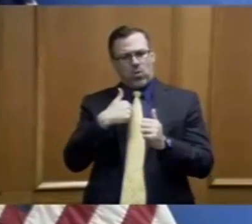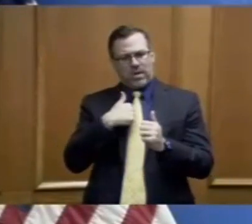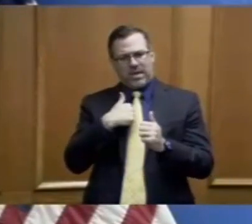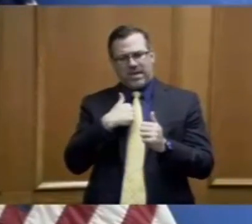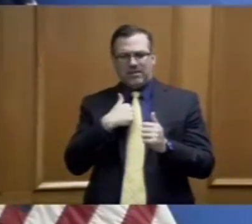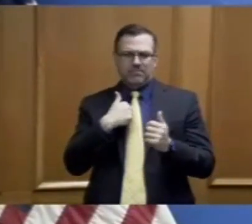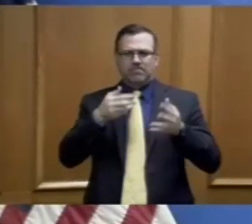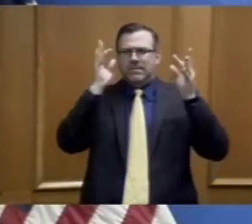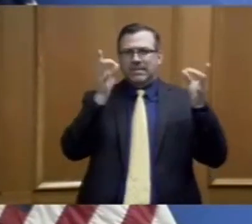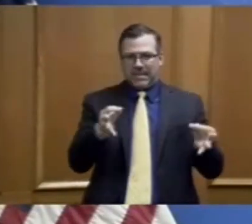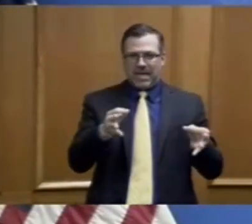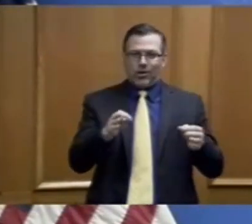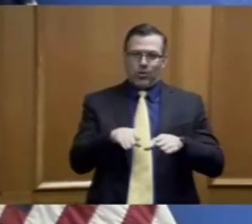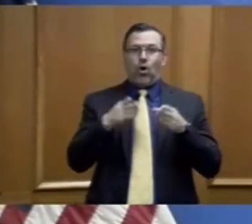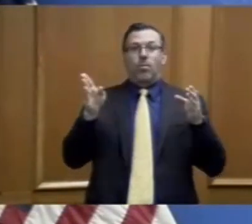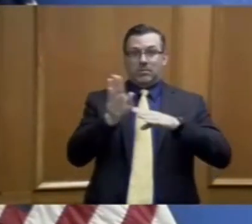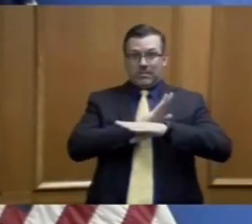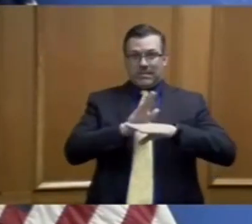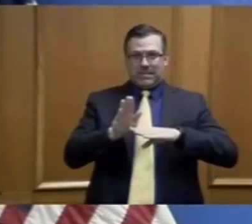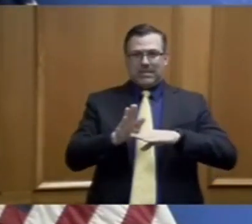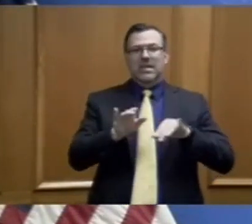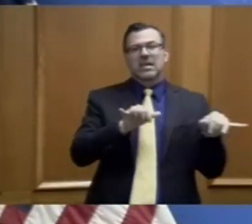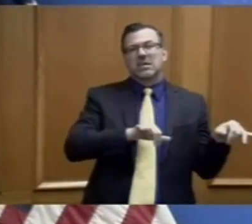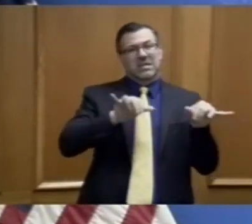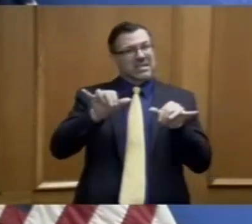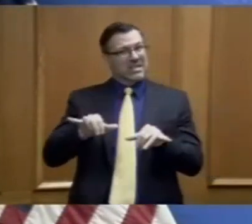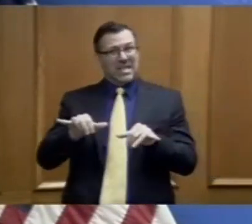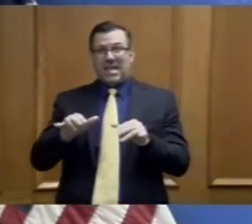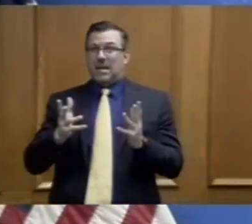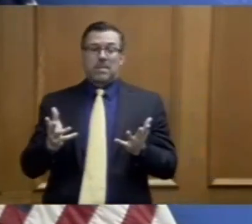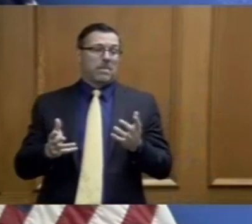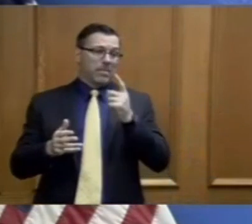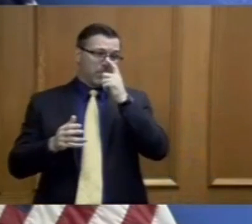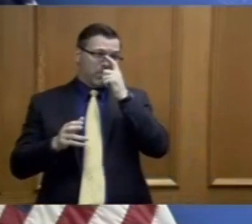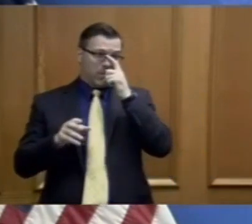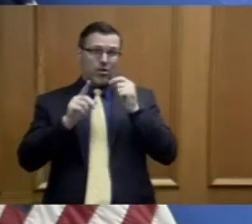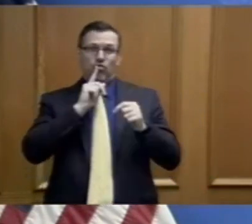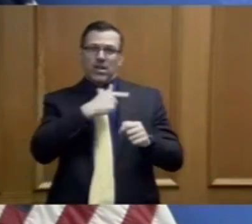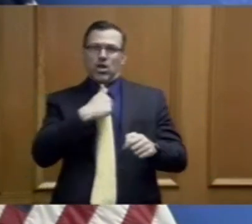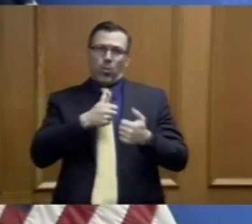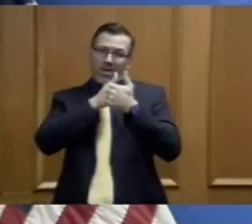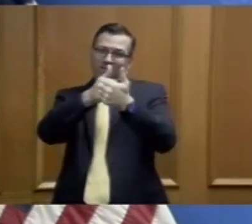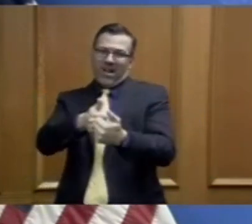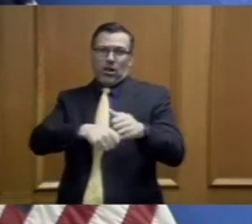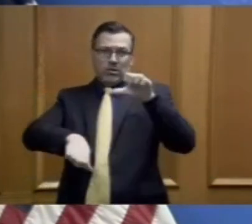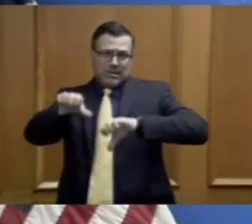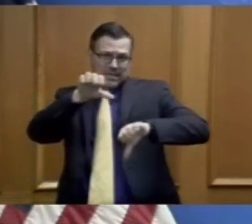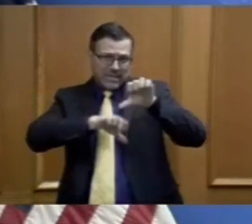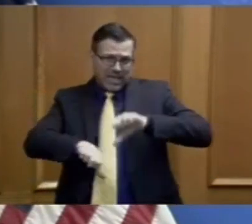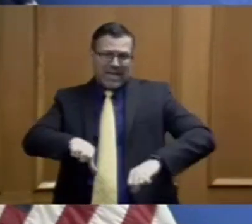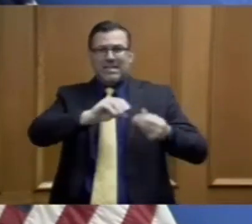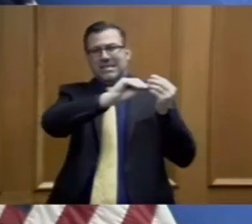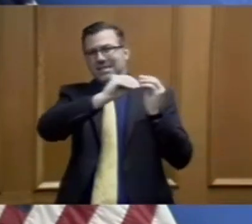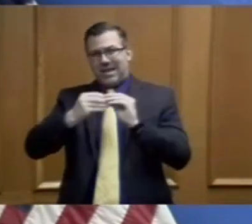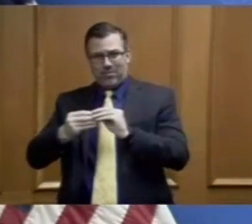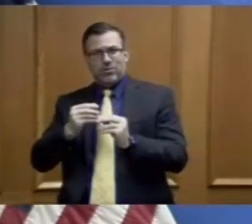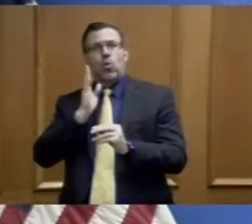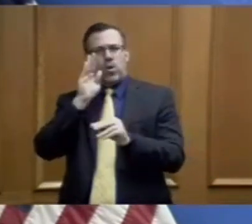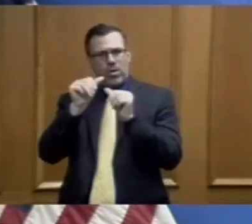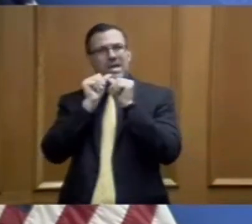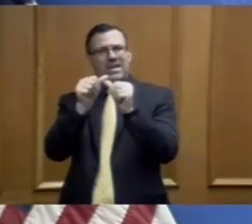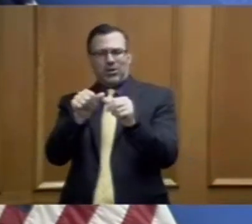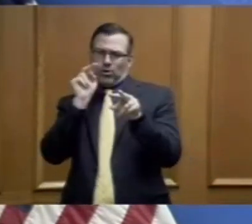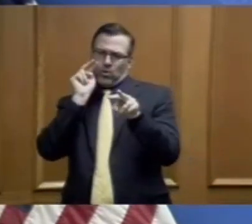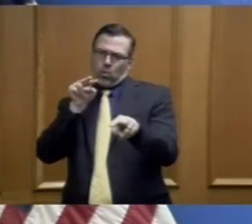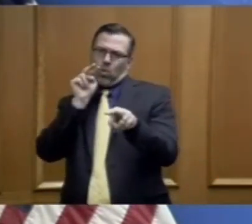the data decisions that really drove our fight to slow the spread of it, that's that same kind of data that we will